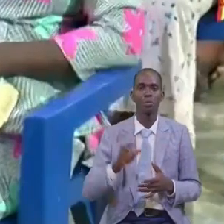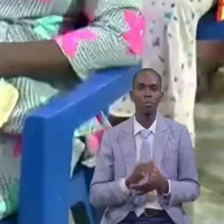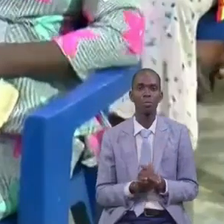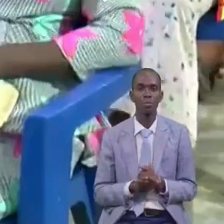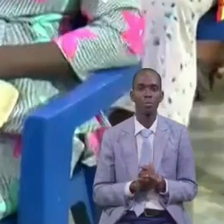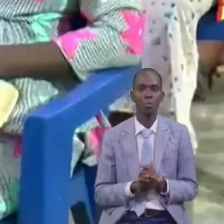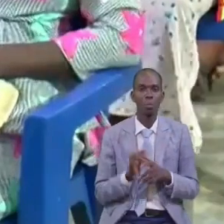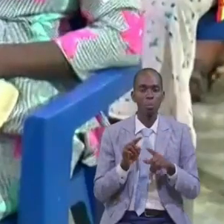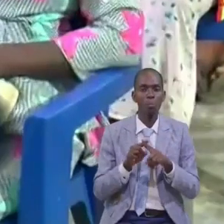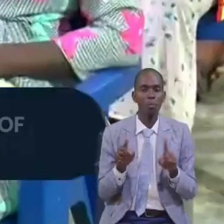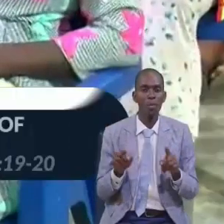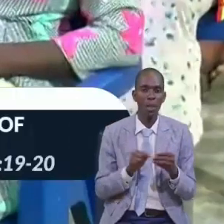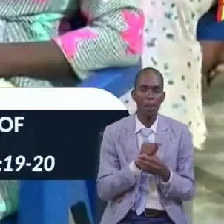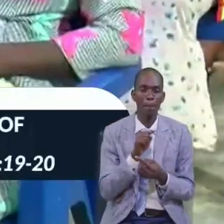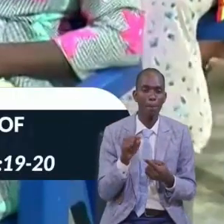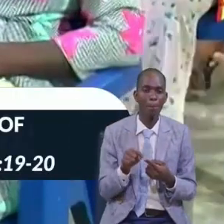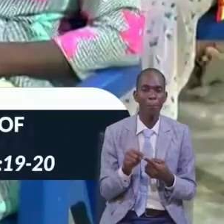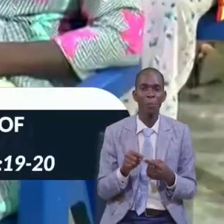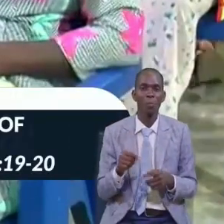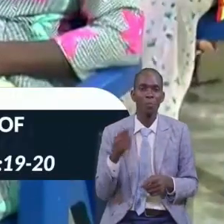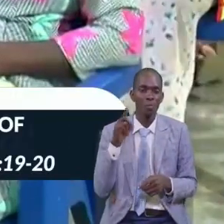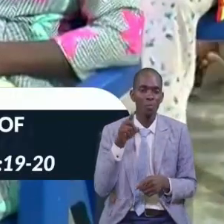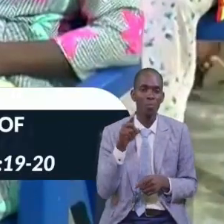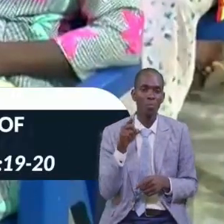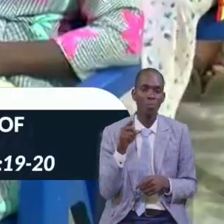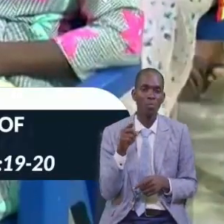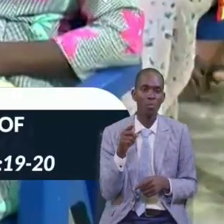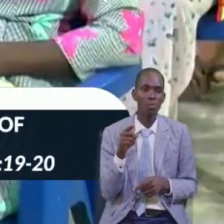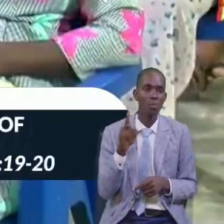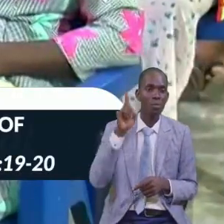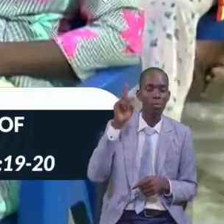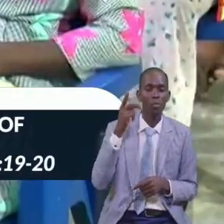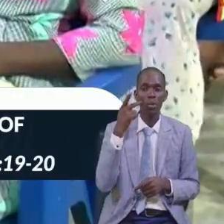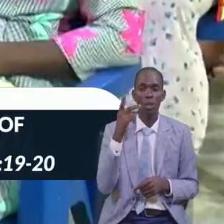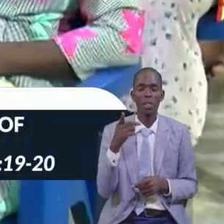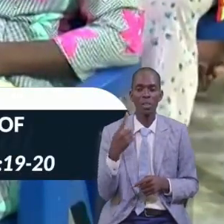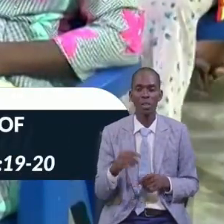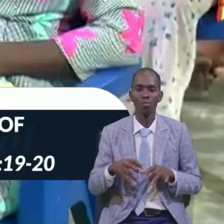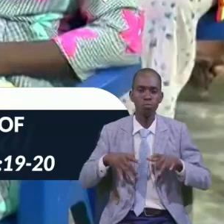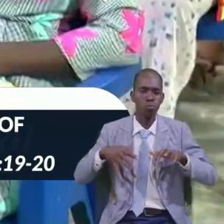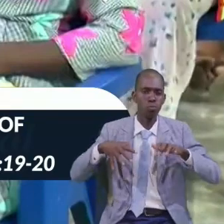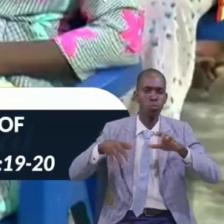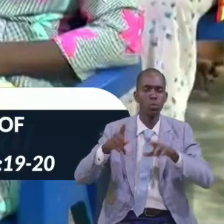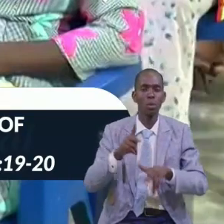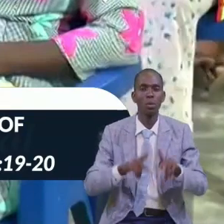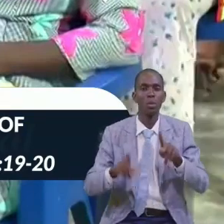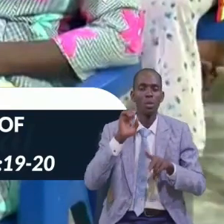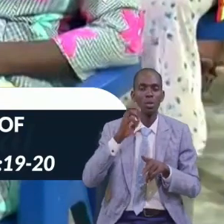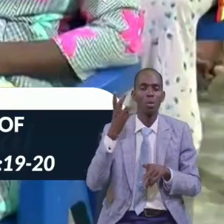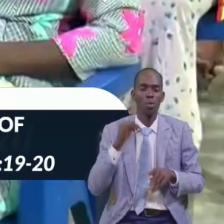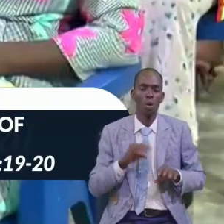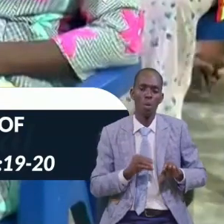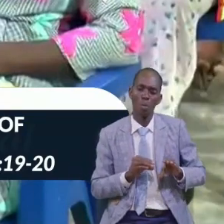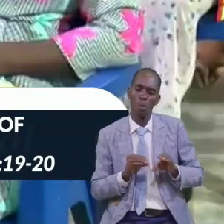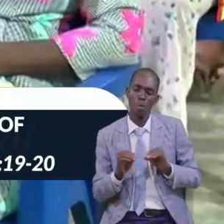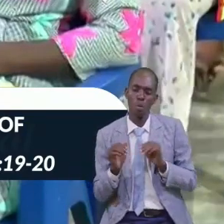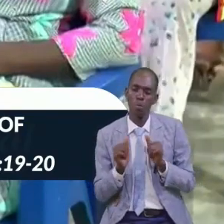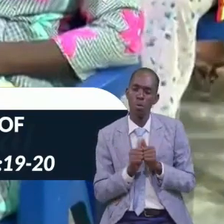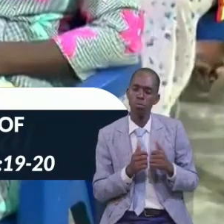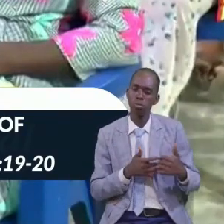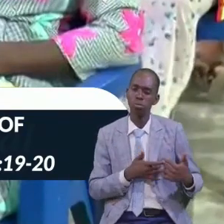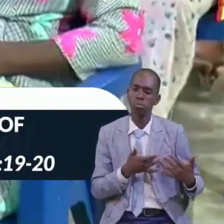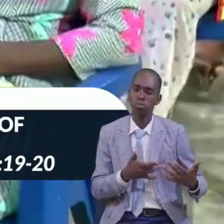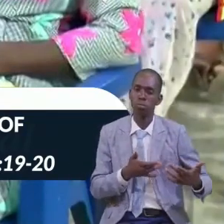But when he saw the multitudes, he was moved with compassion on